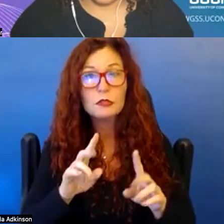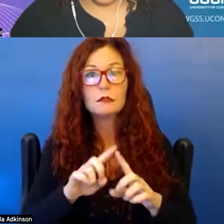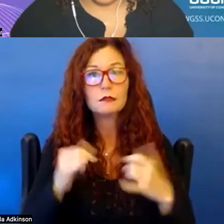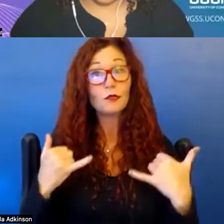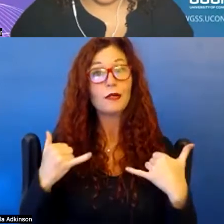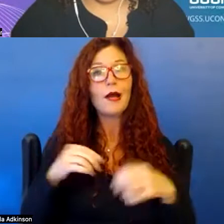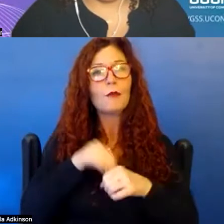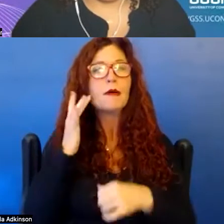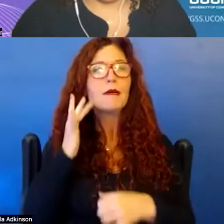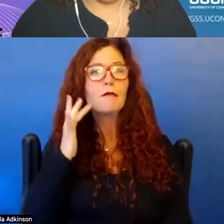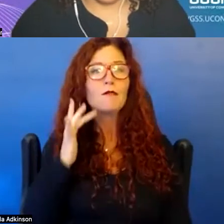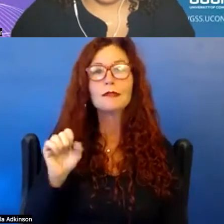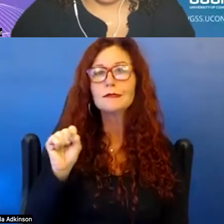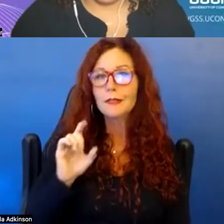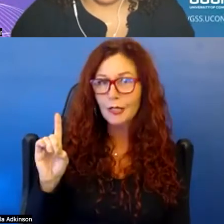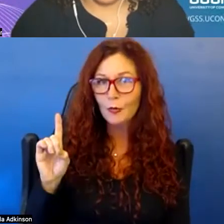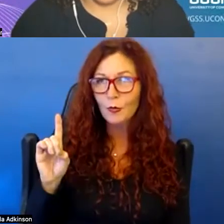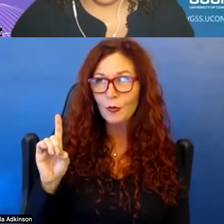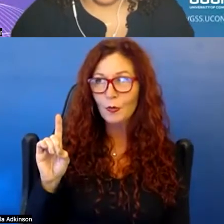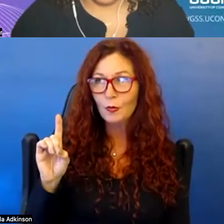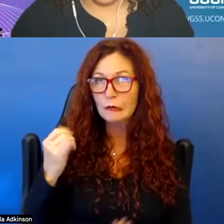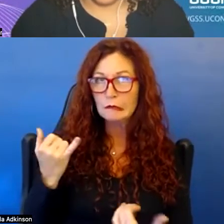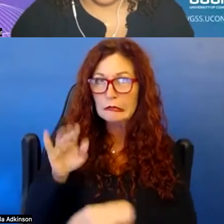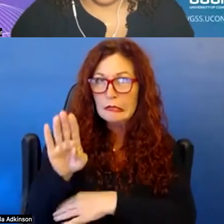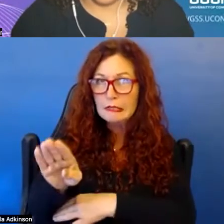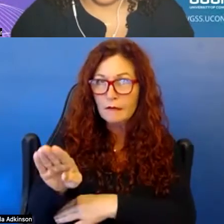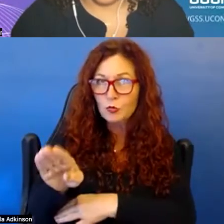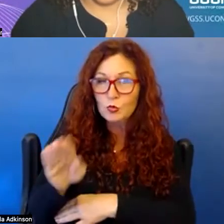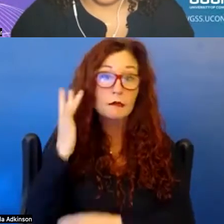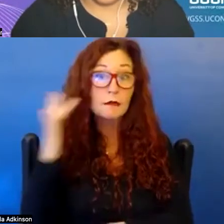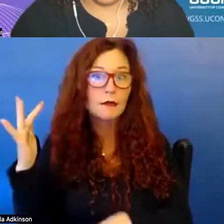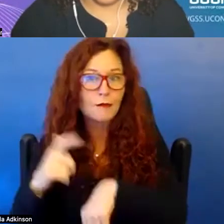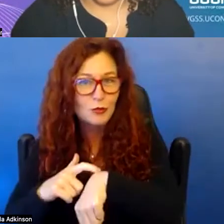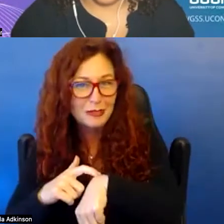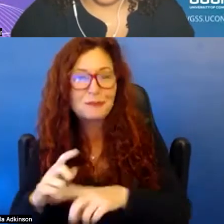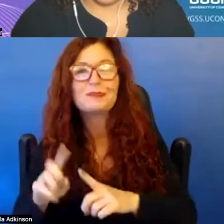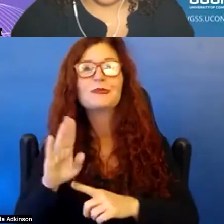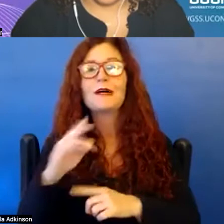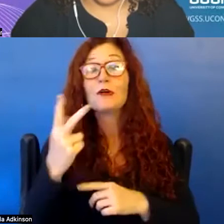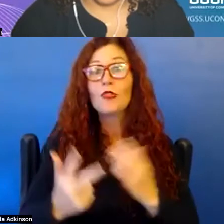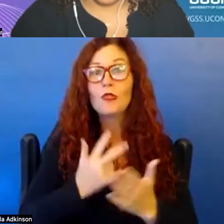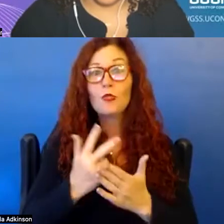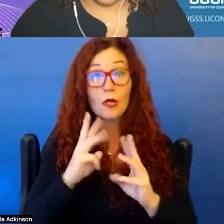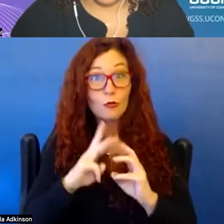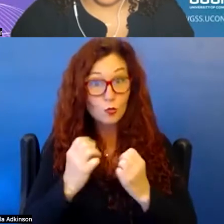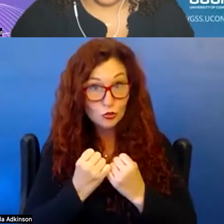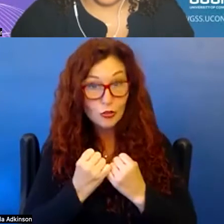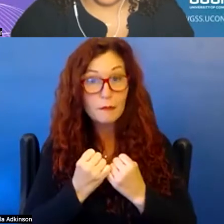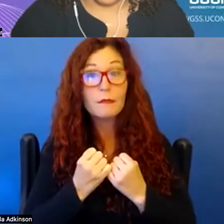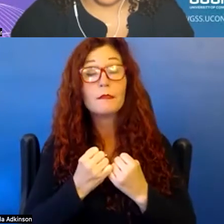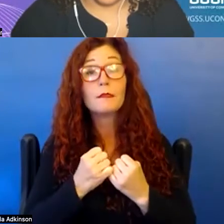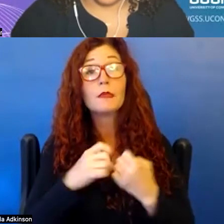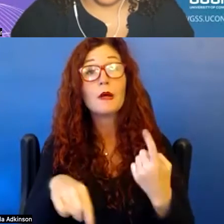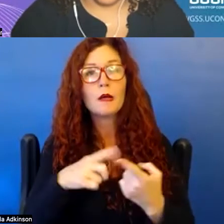Diego, and this afternoon Pacific time we'll be leading a 3-hour workshop around the